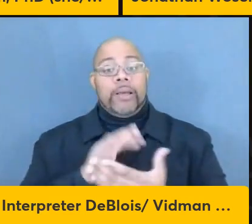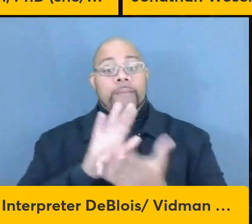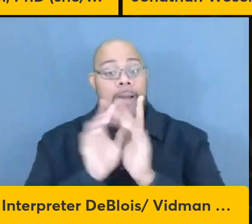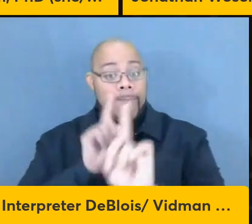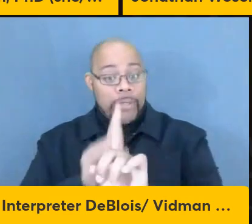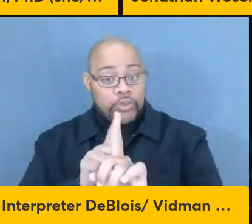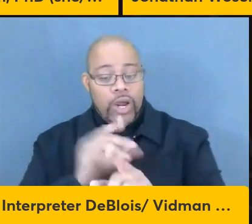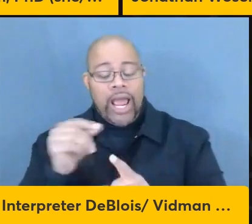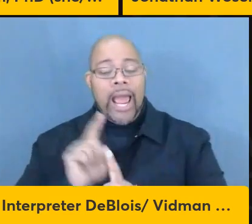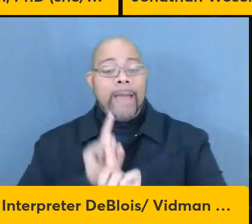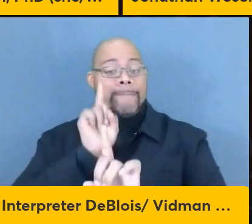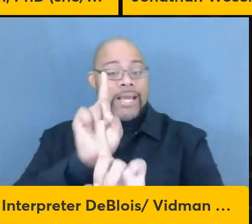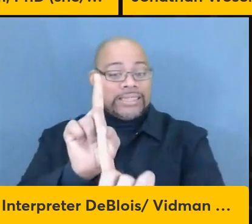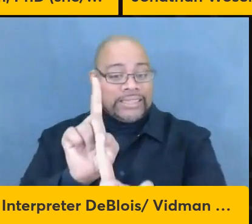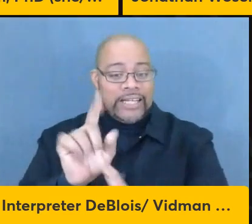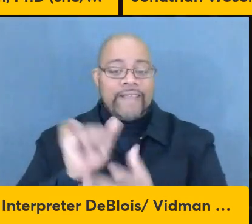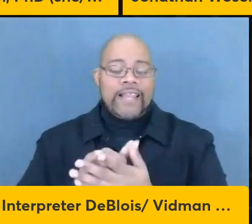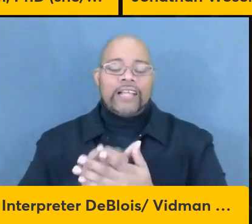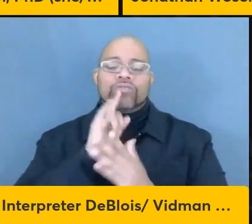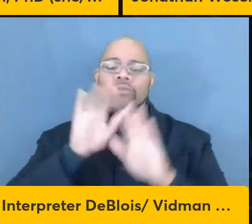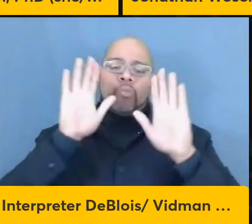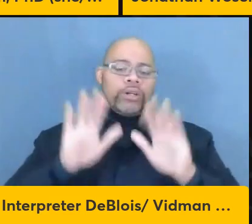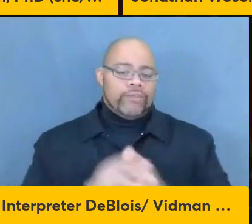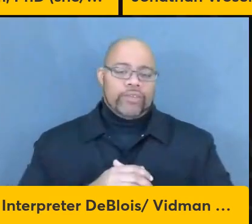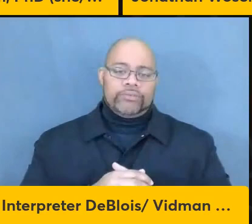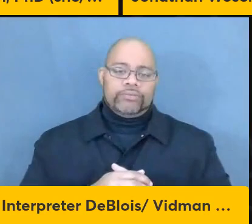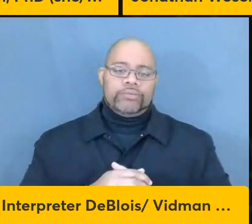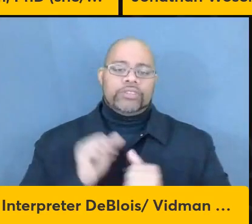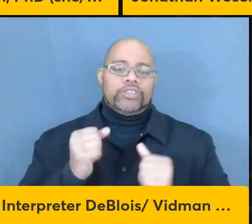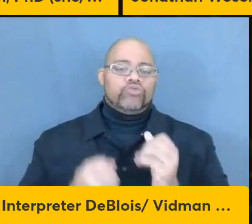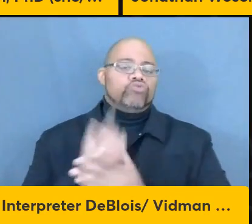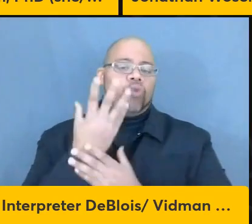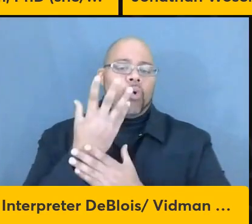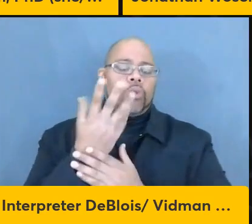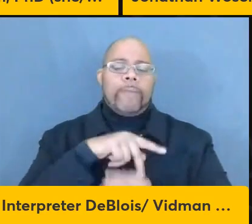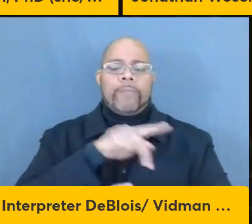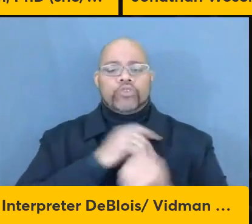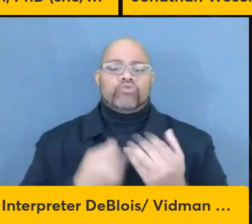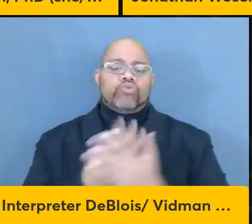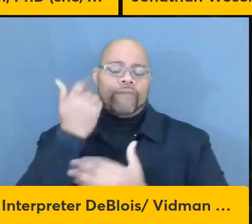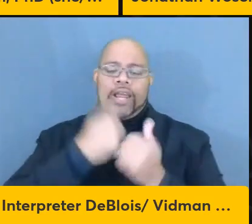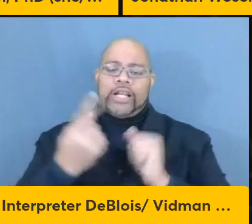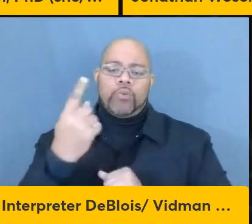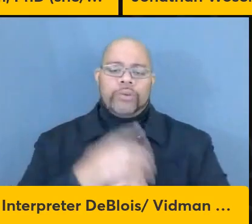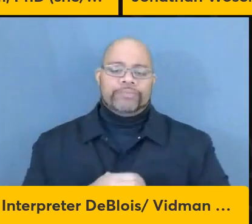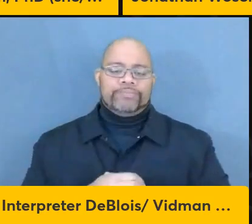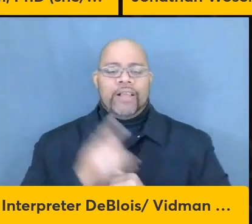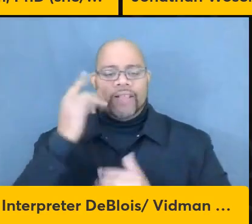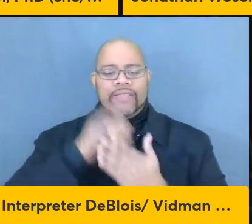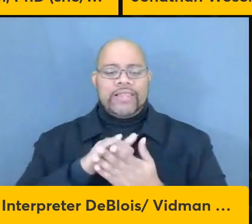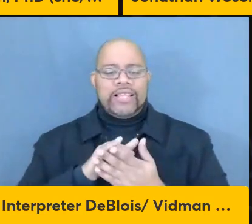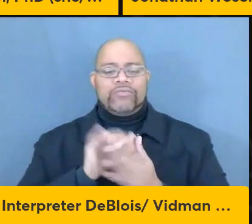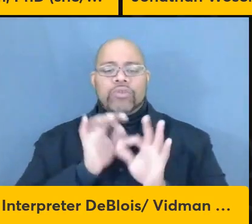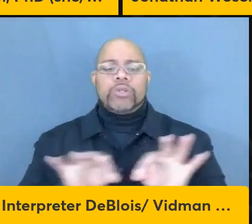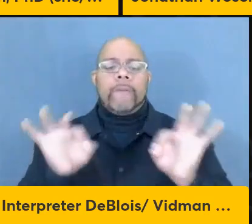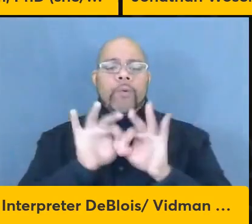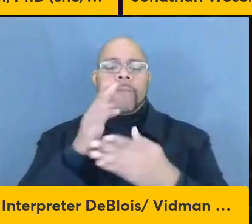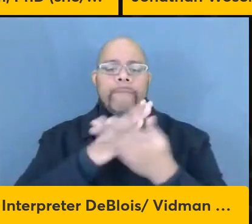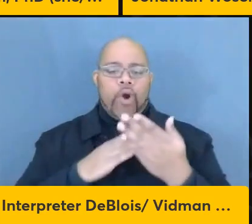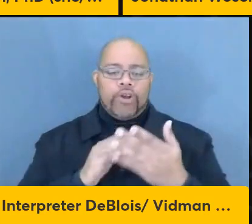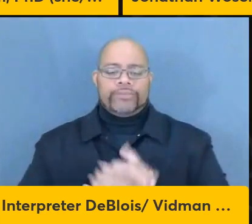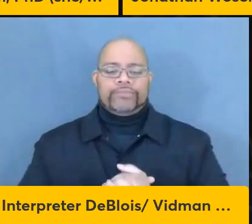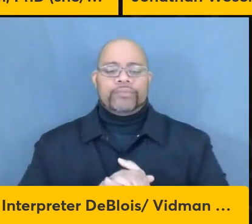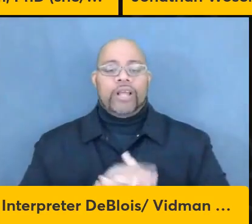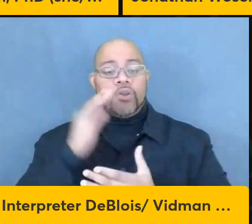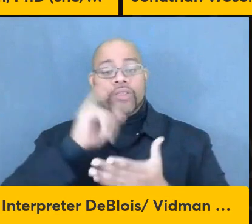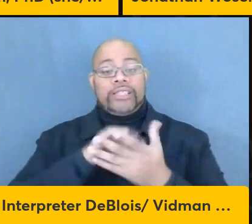and being a mentee, it's a fantastic kind of a personal growth for anybody. And I think it's such an important part. And I